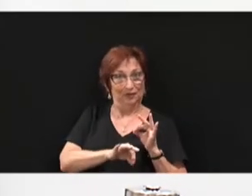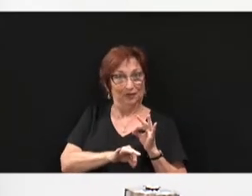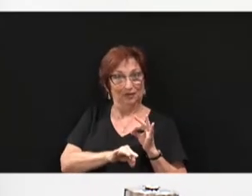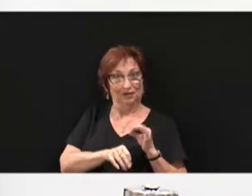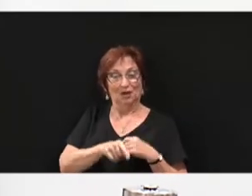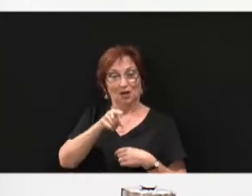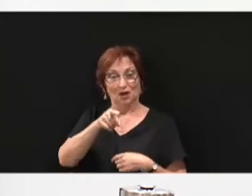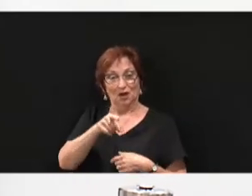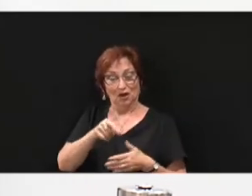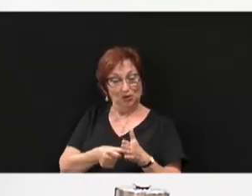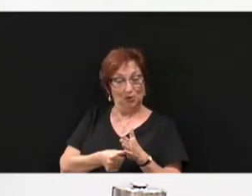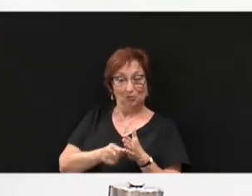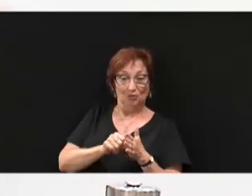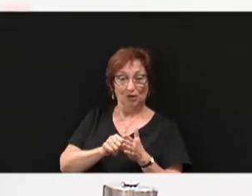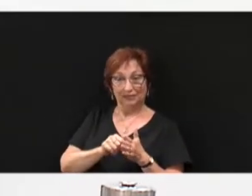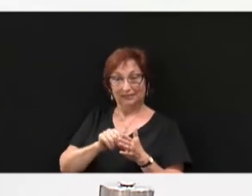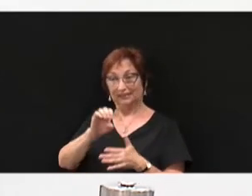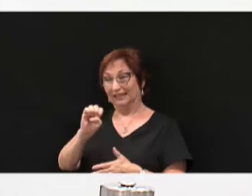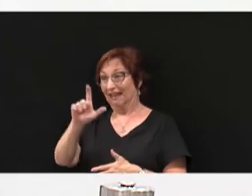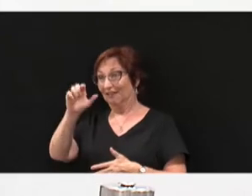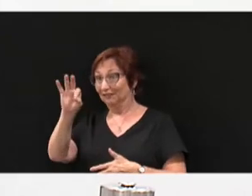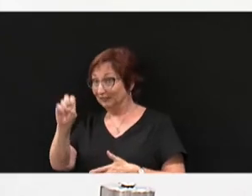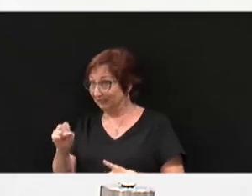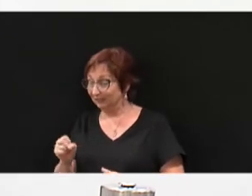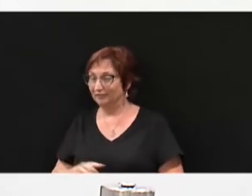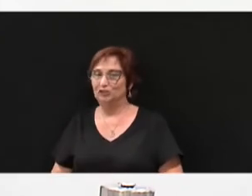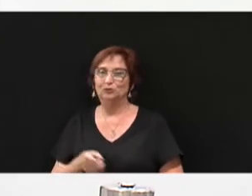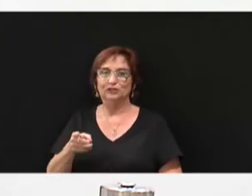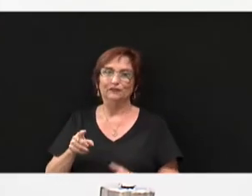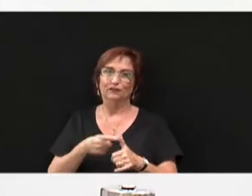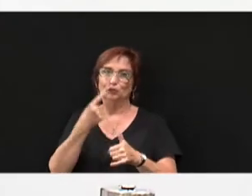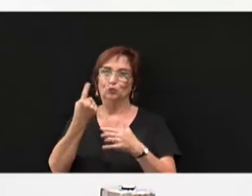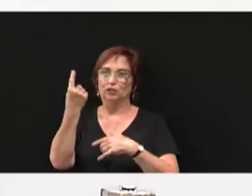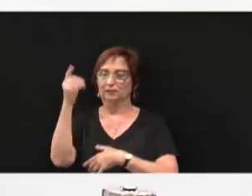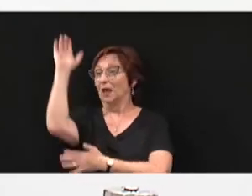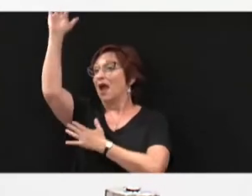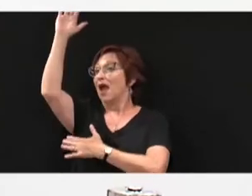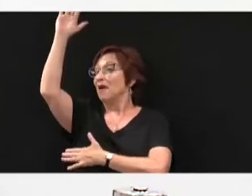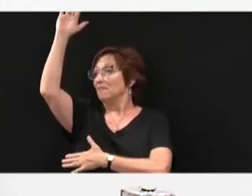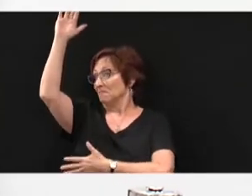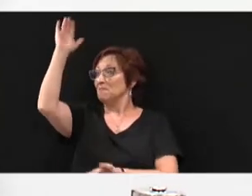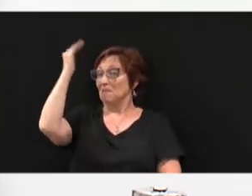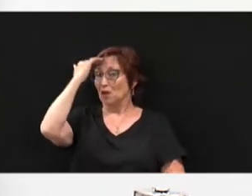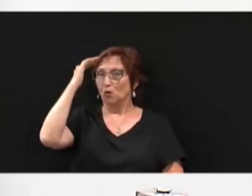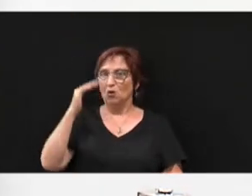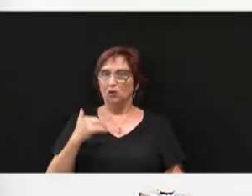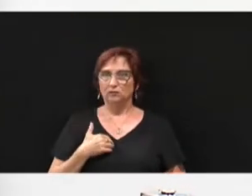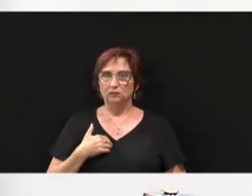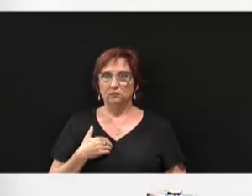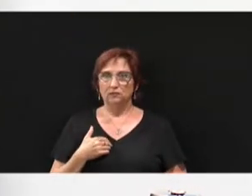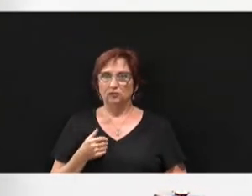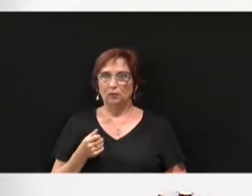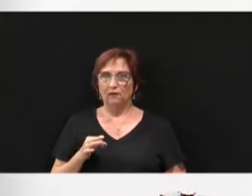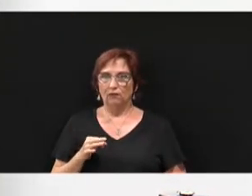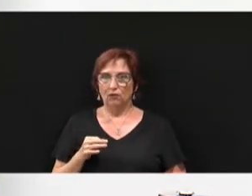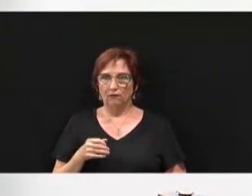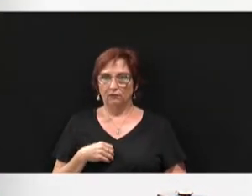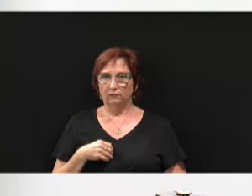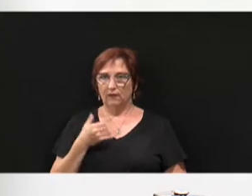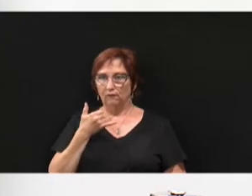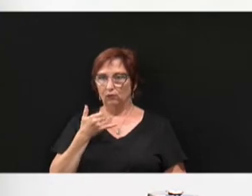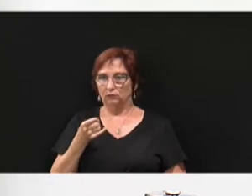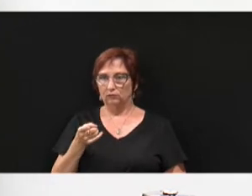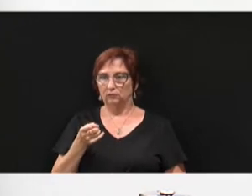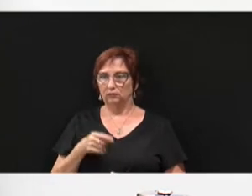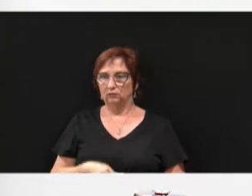to raise her hand. Imagine that. All right, let's look at the next page. Kristen, can you read that page for me,